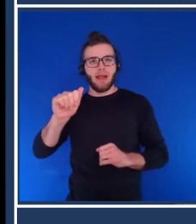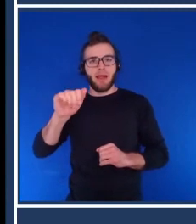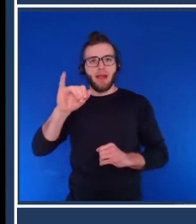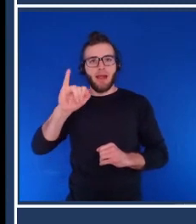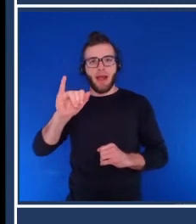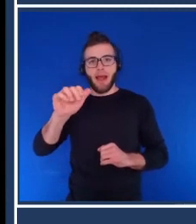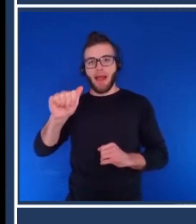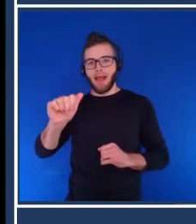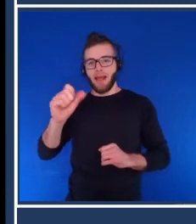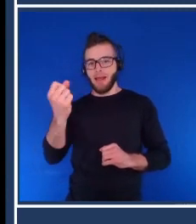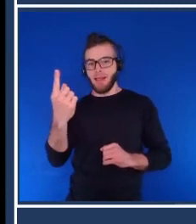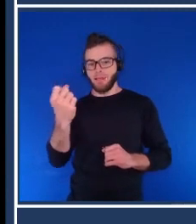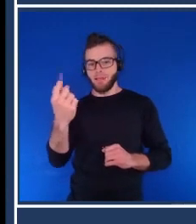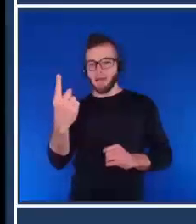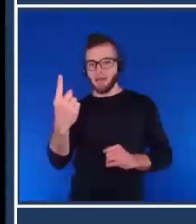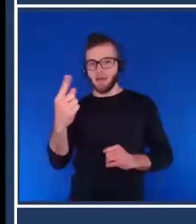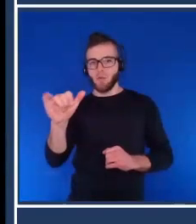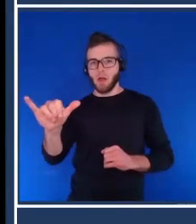aka.ms/AIA11Y.